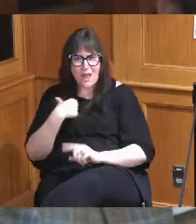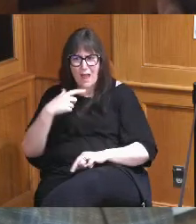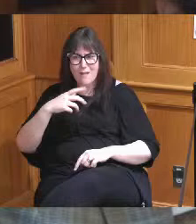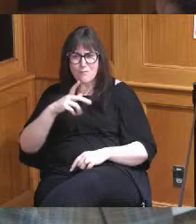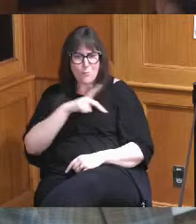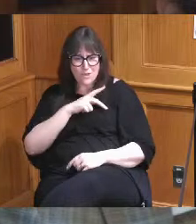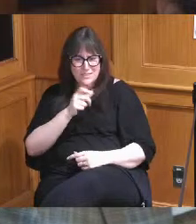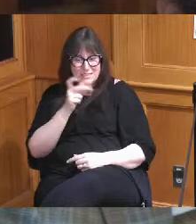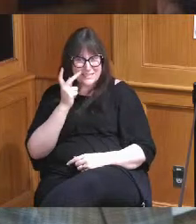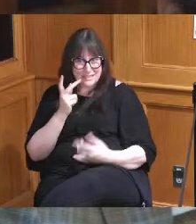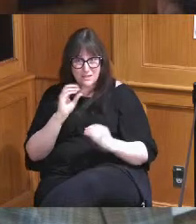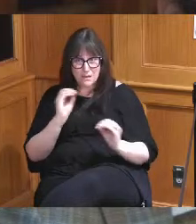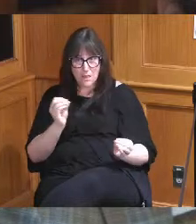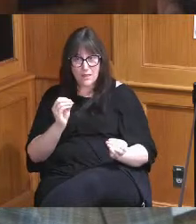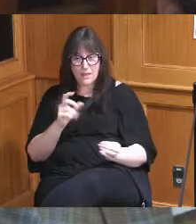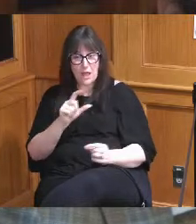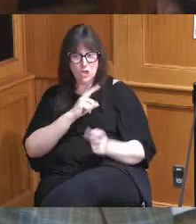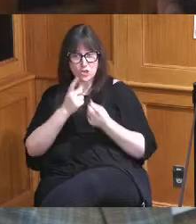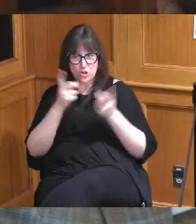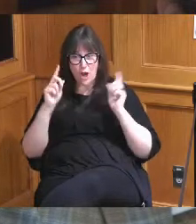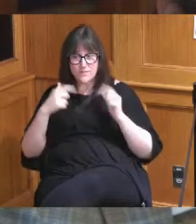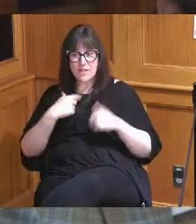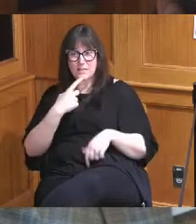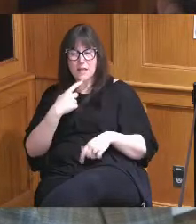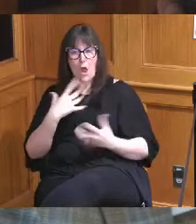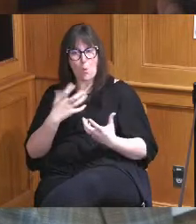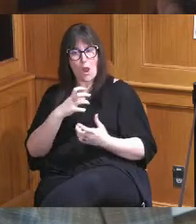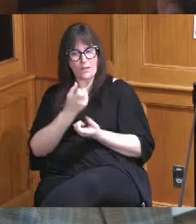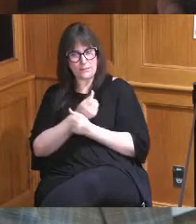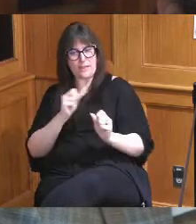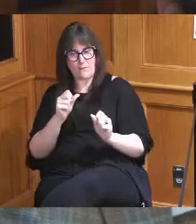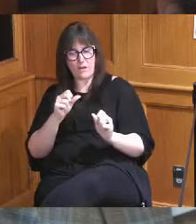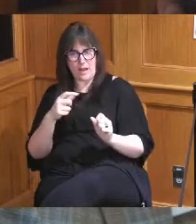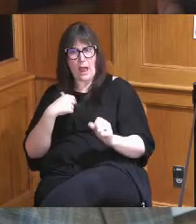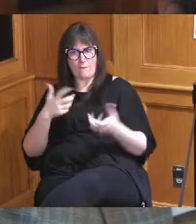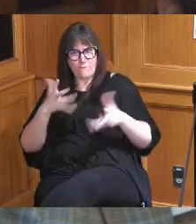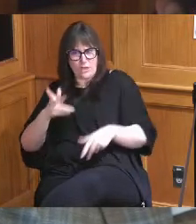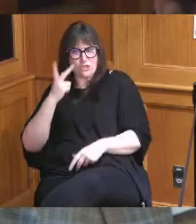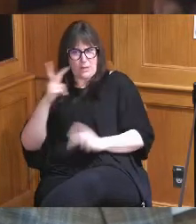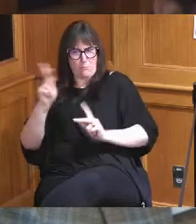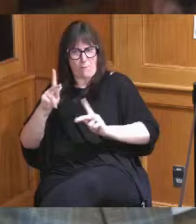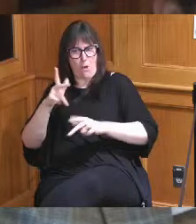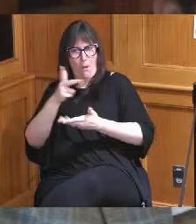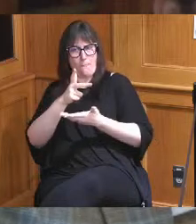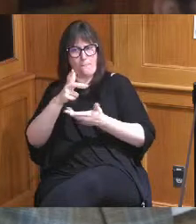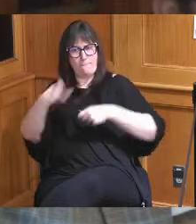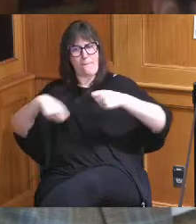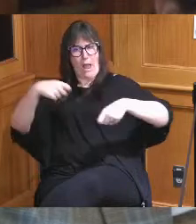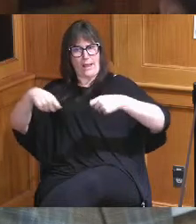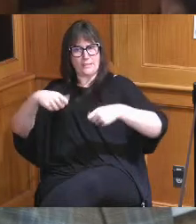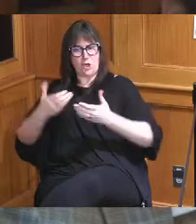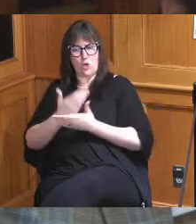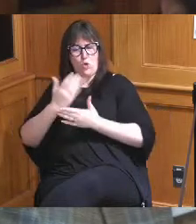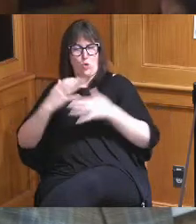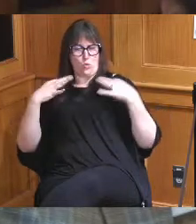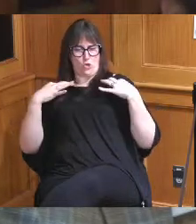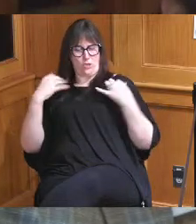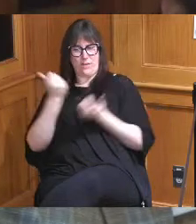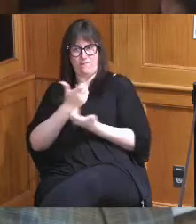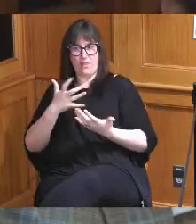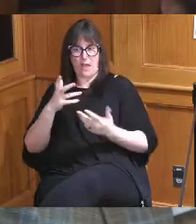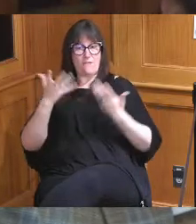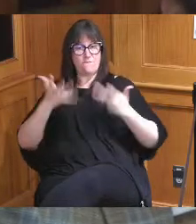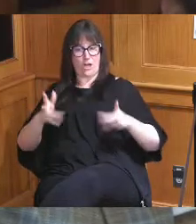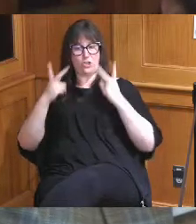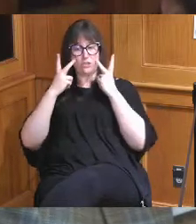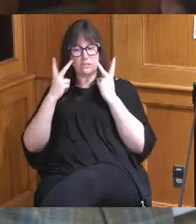the sheriffs, we said we want some safety around here. I saw the people on bikes with the sheriff, new polo shirts and bikes.